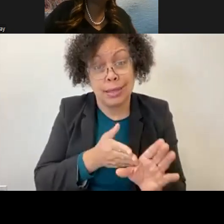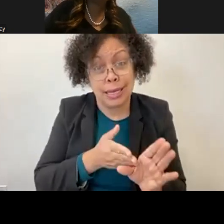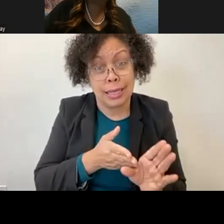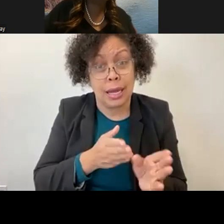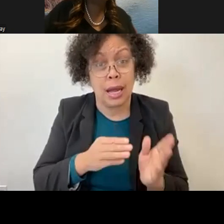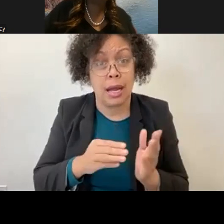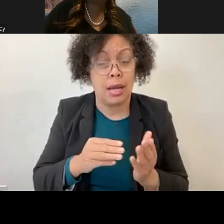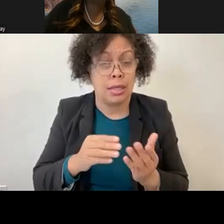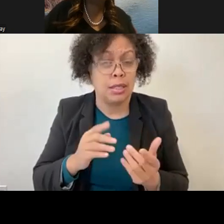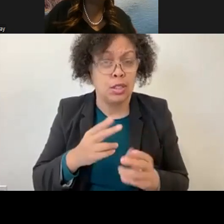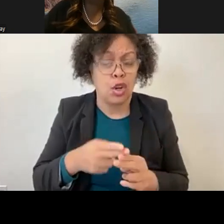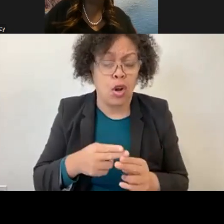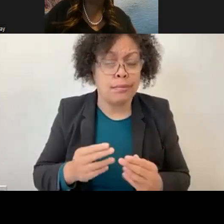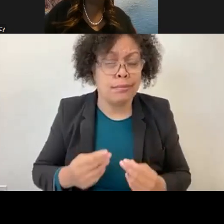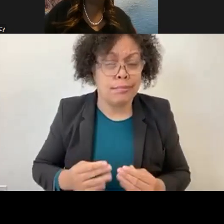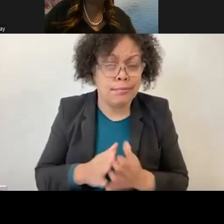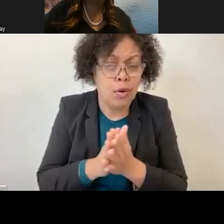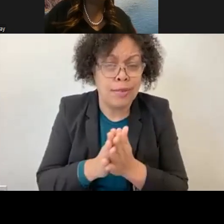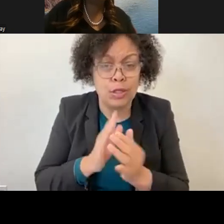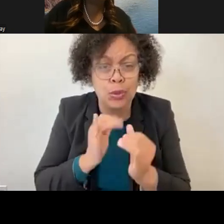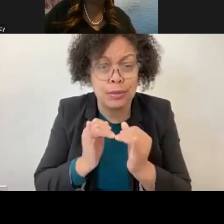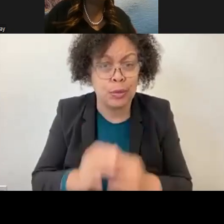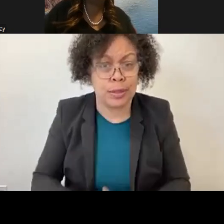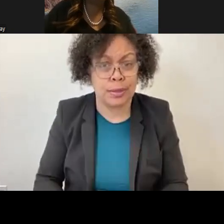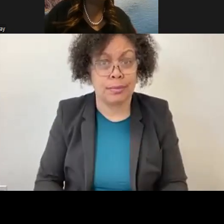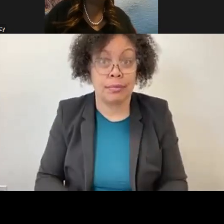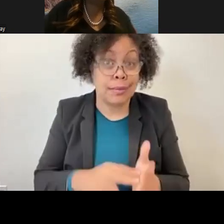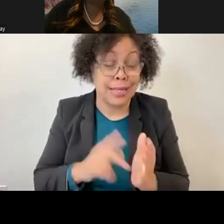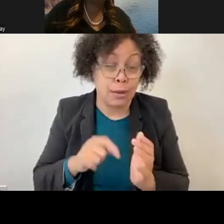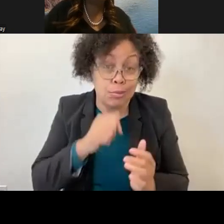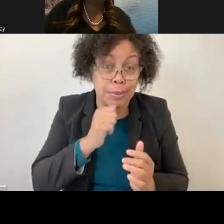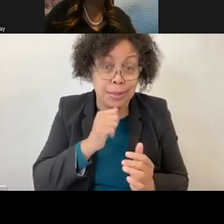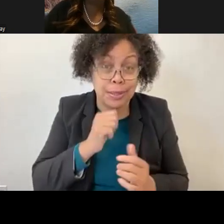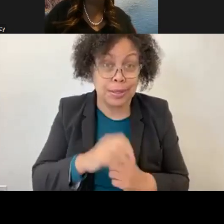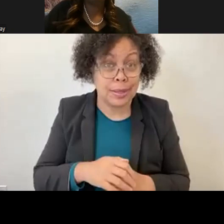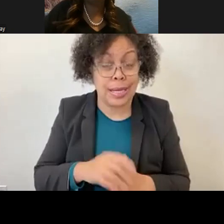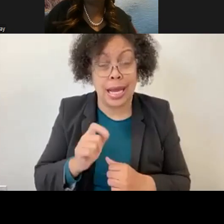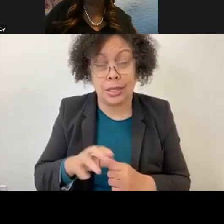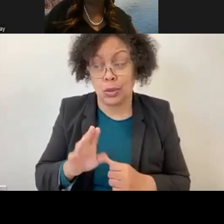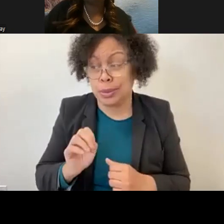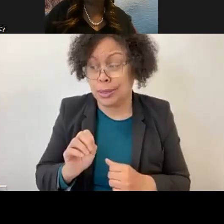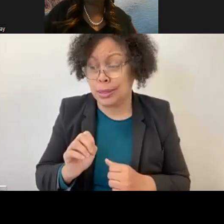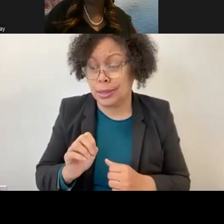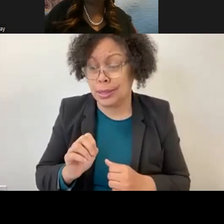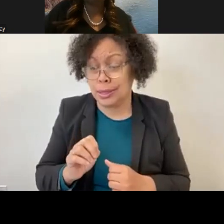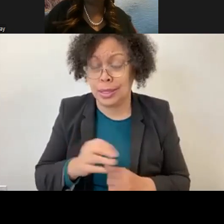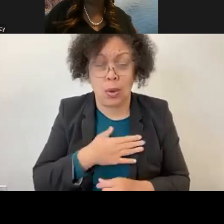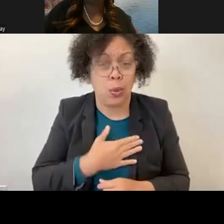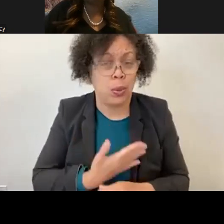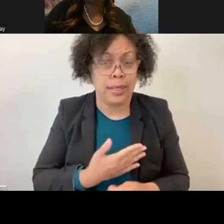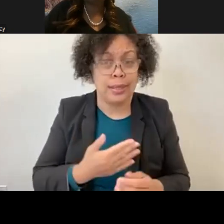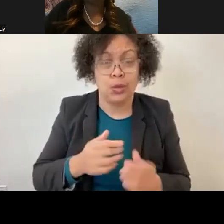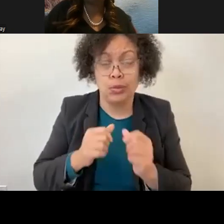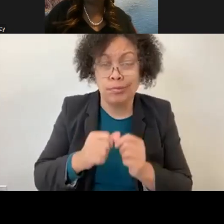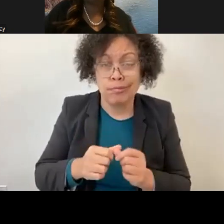motivational interviewing. So it's you have to be very patient, and you have to be very willing to continue talking